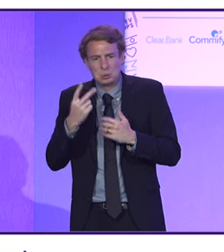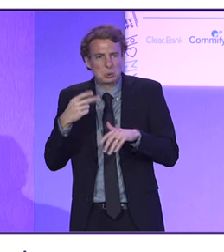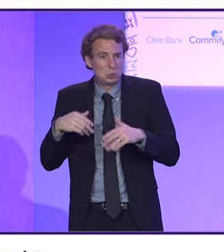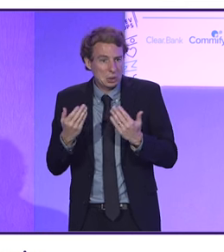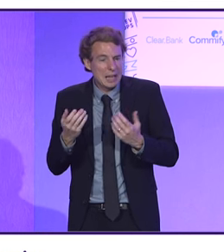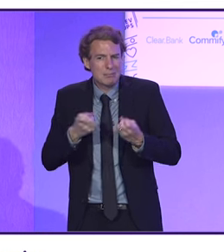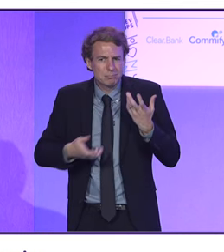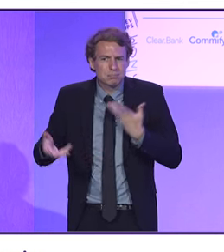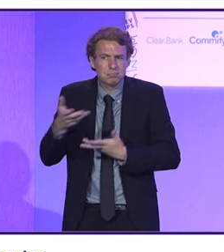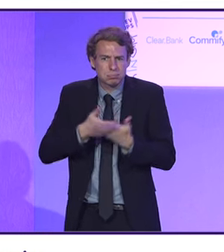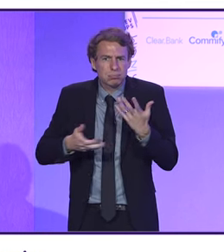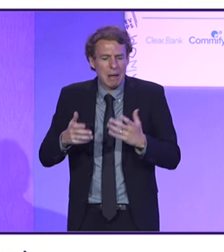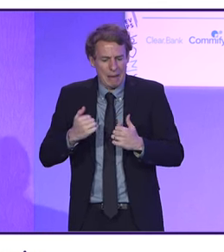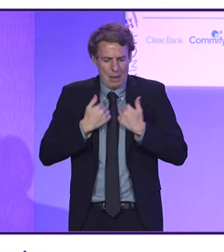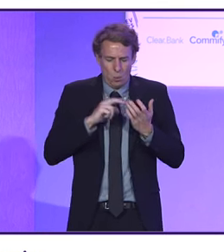organization, because it's helped us.